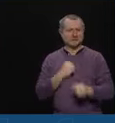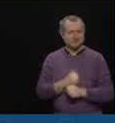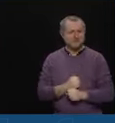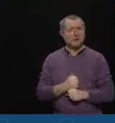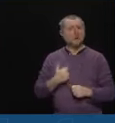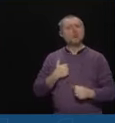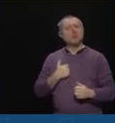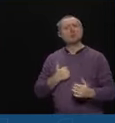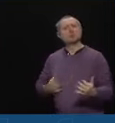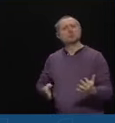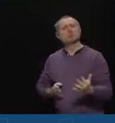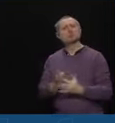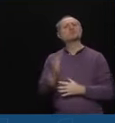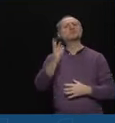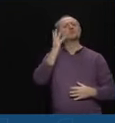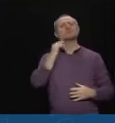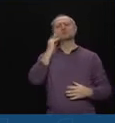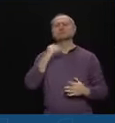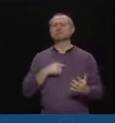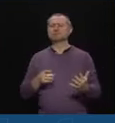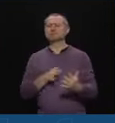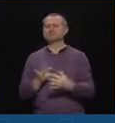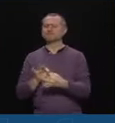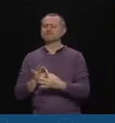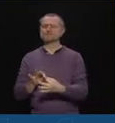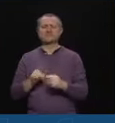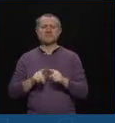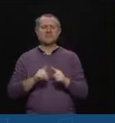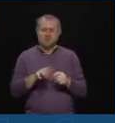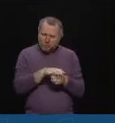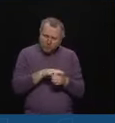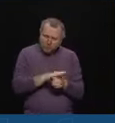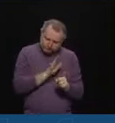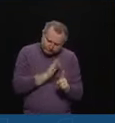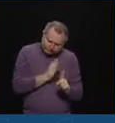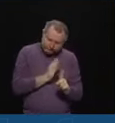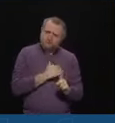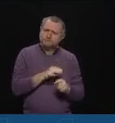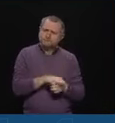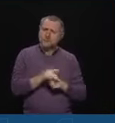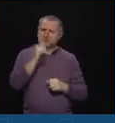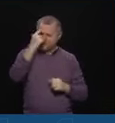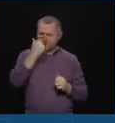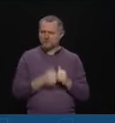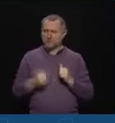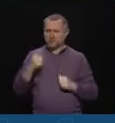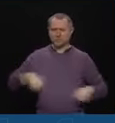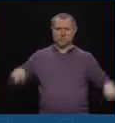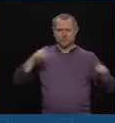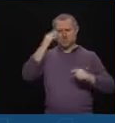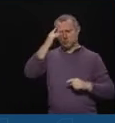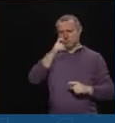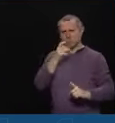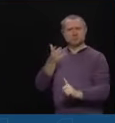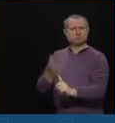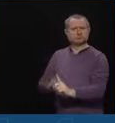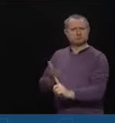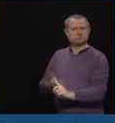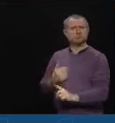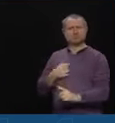most local, direct level of government where everybody knows you are. People can come to your board meetings and tell you what's on